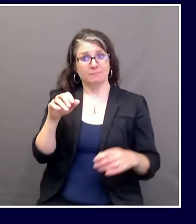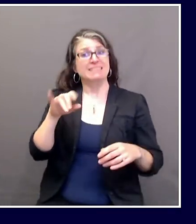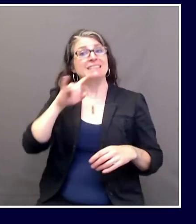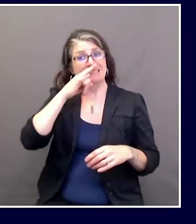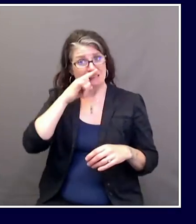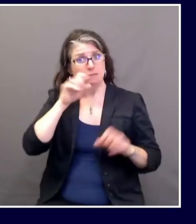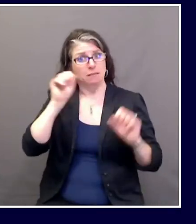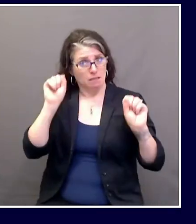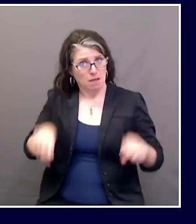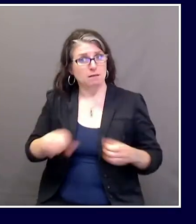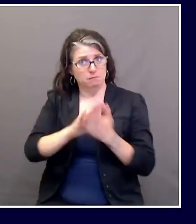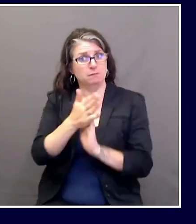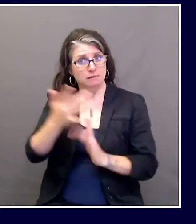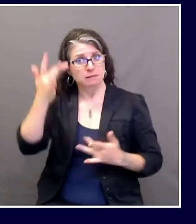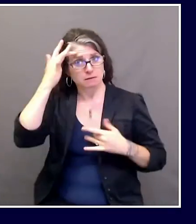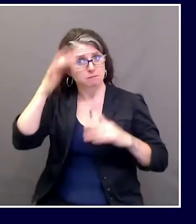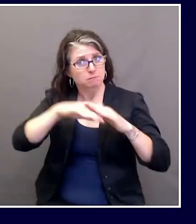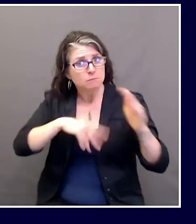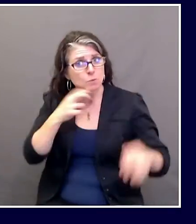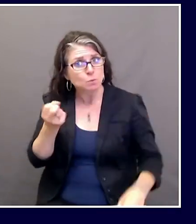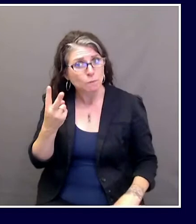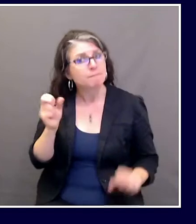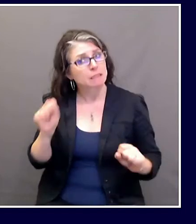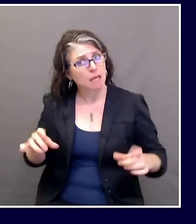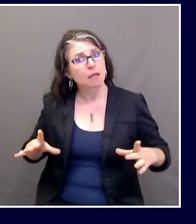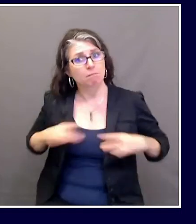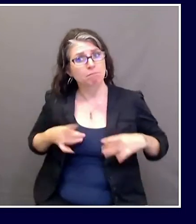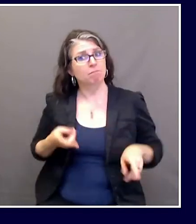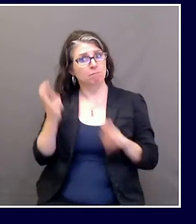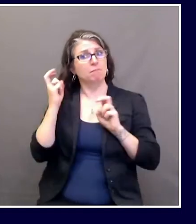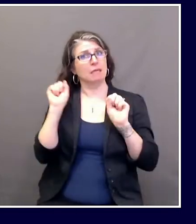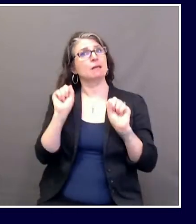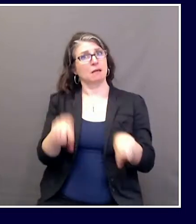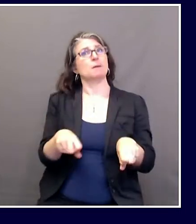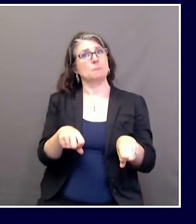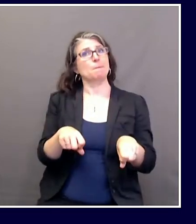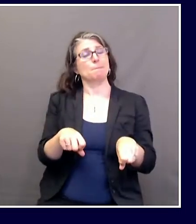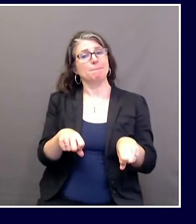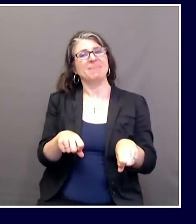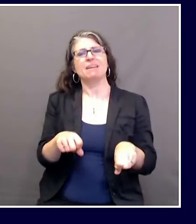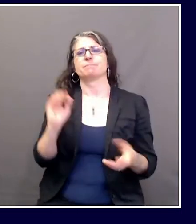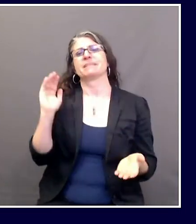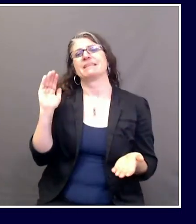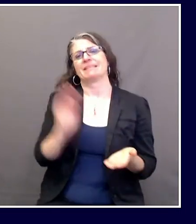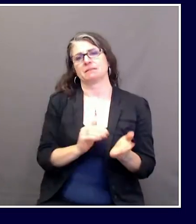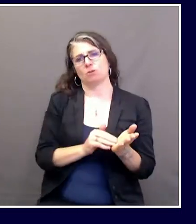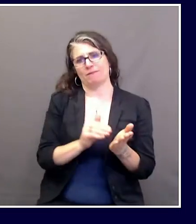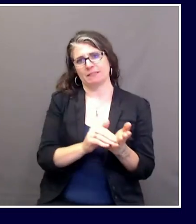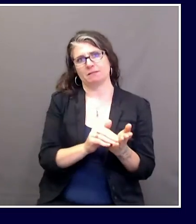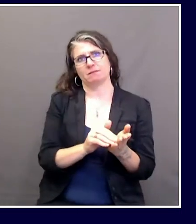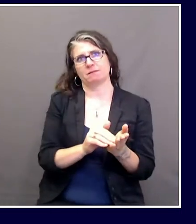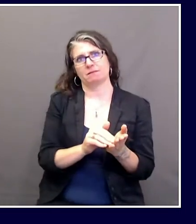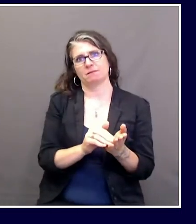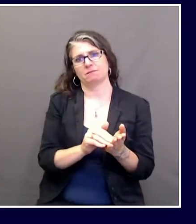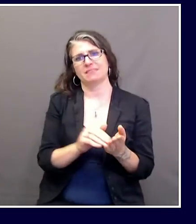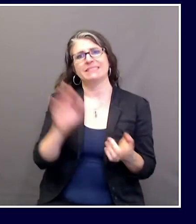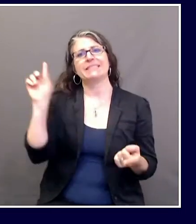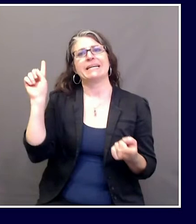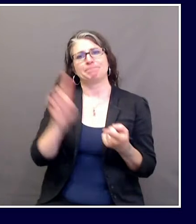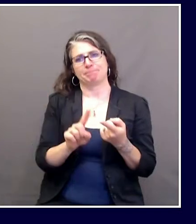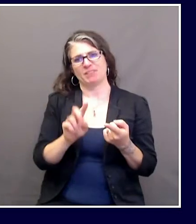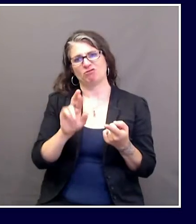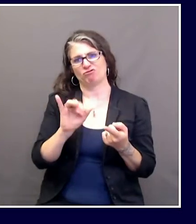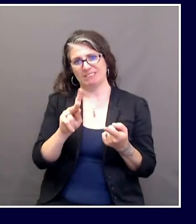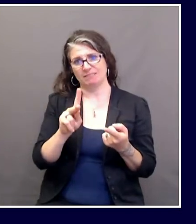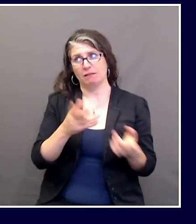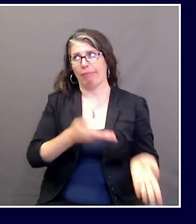of the symptoms that adults can is that much lower. That's a good thing, and I hope it relieves some of the stress that parents might be